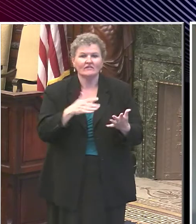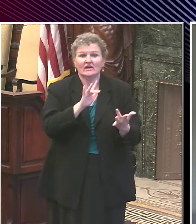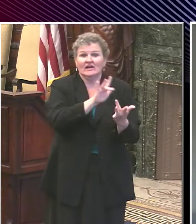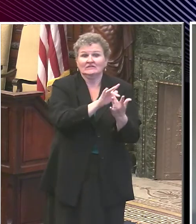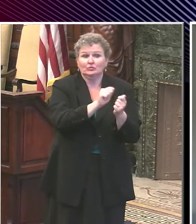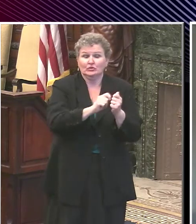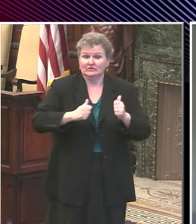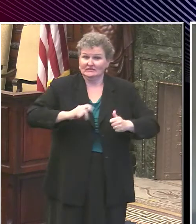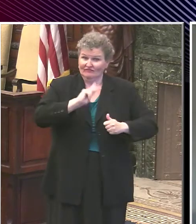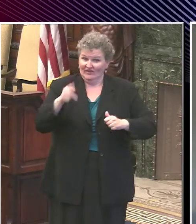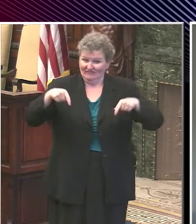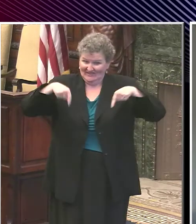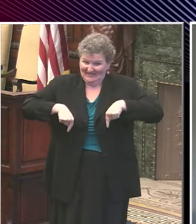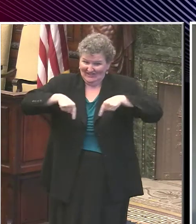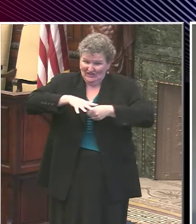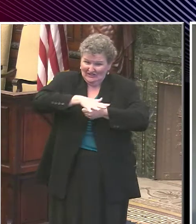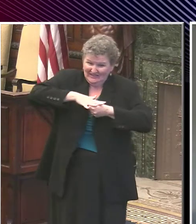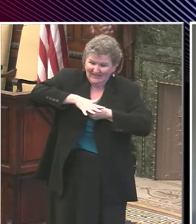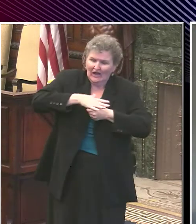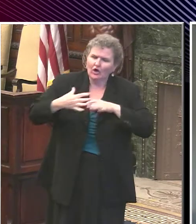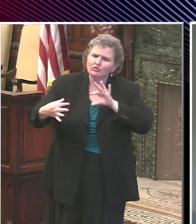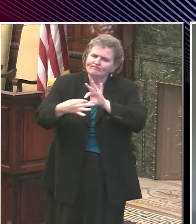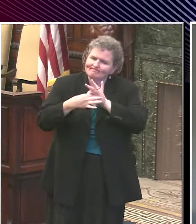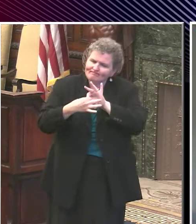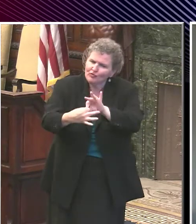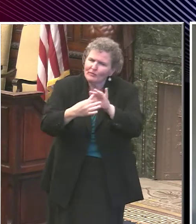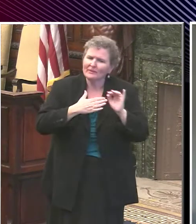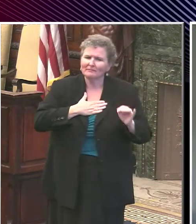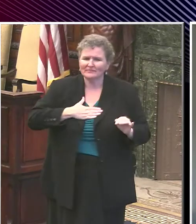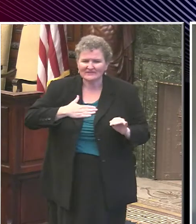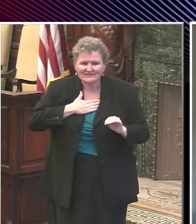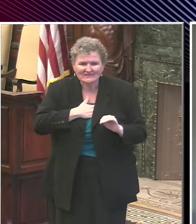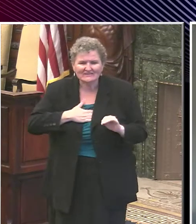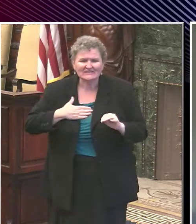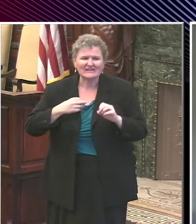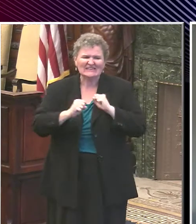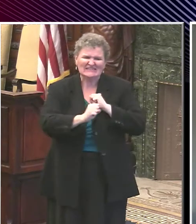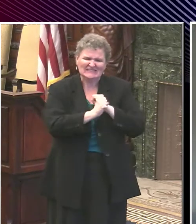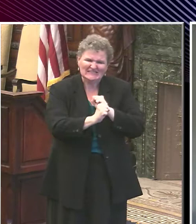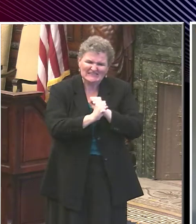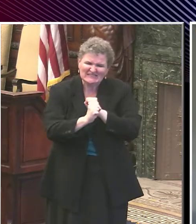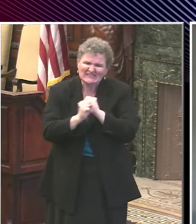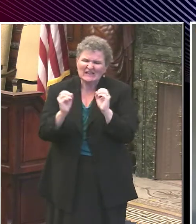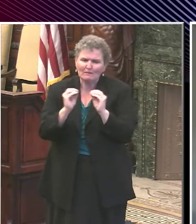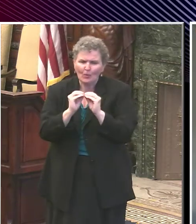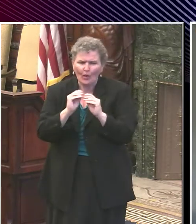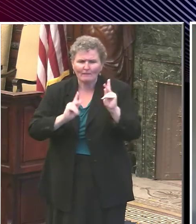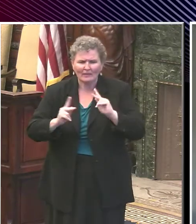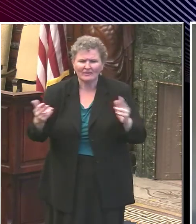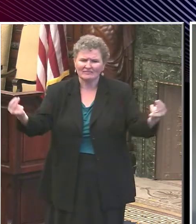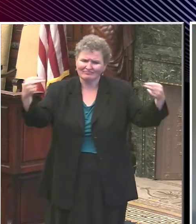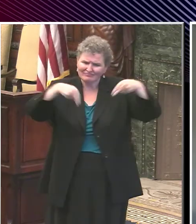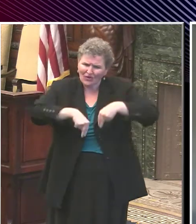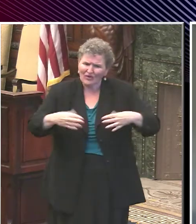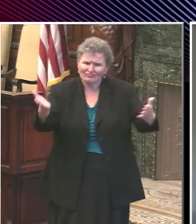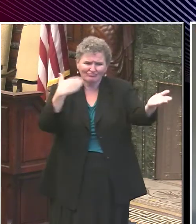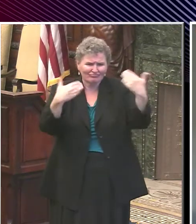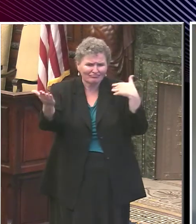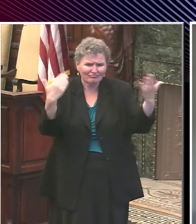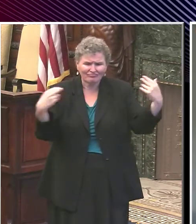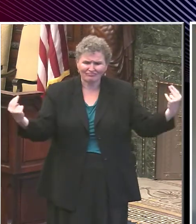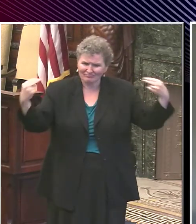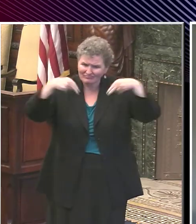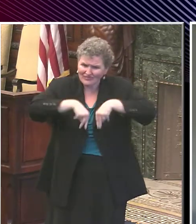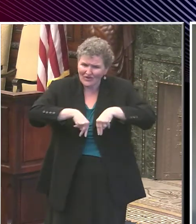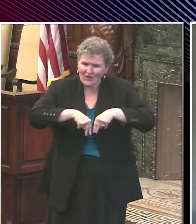them to cooperate with this process. So we will be doing a media campaign that encourages people to participate. We want everyone to help. There's no downside to